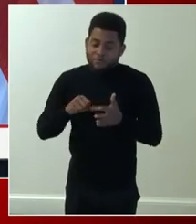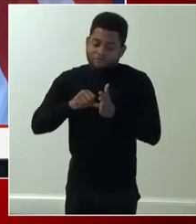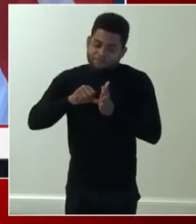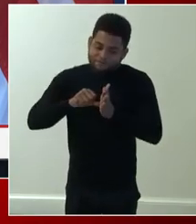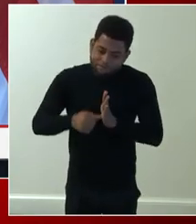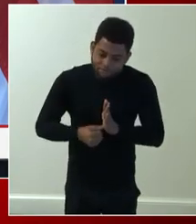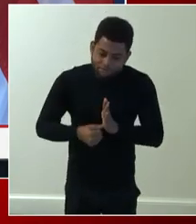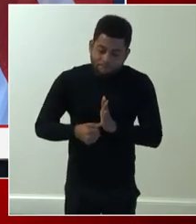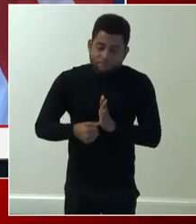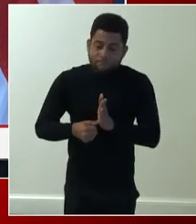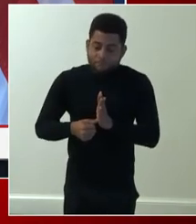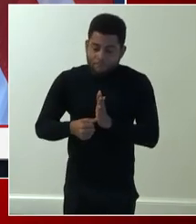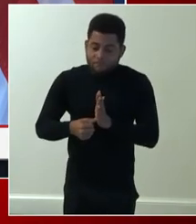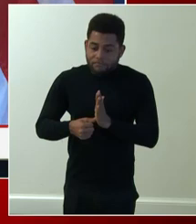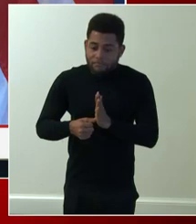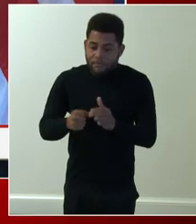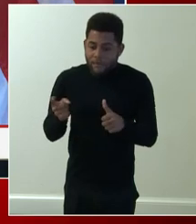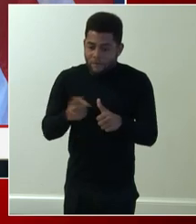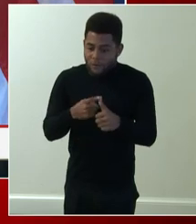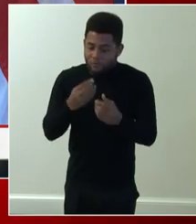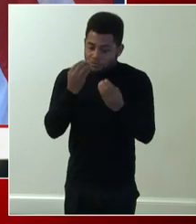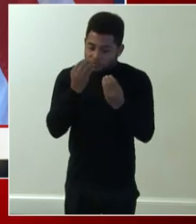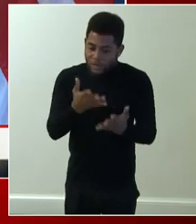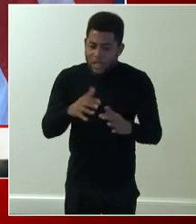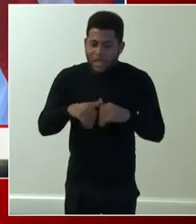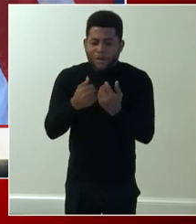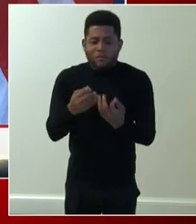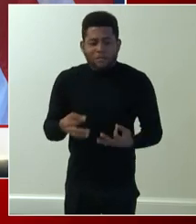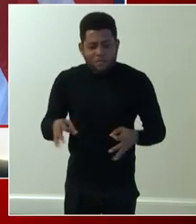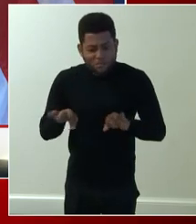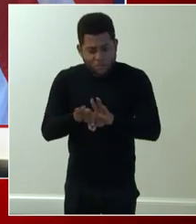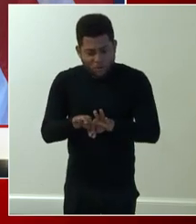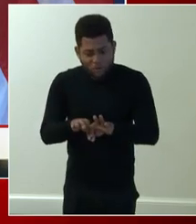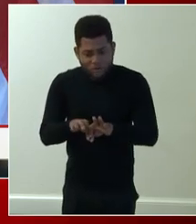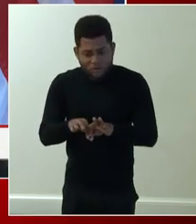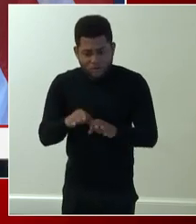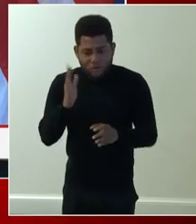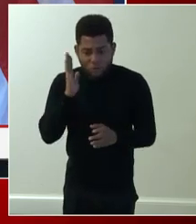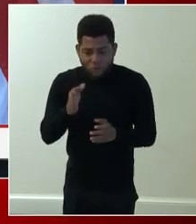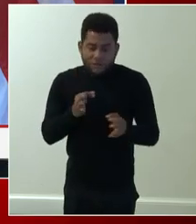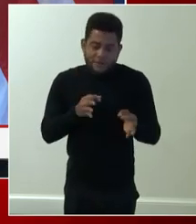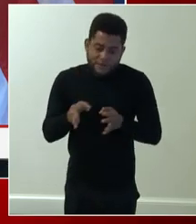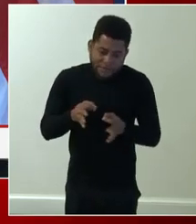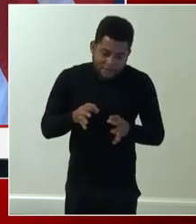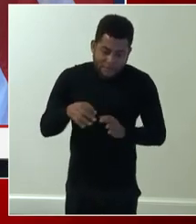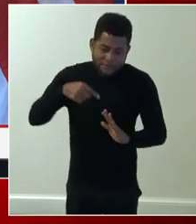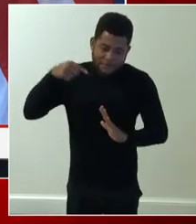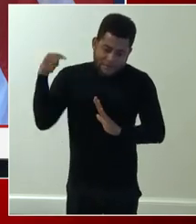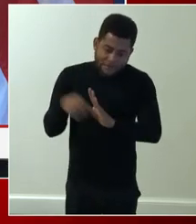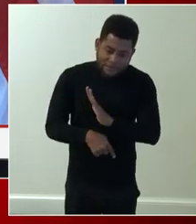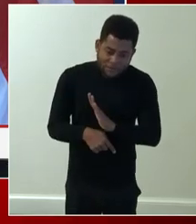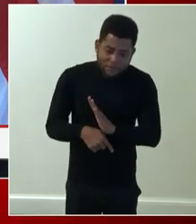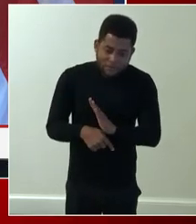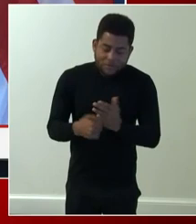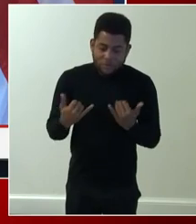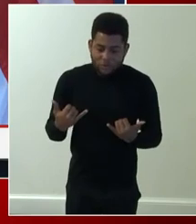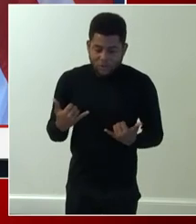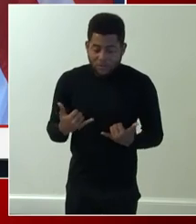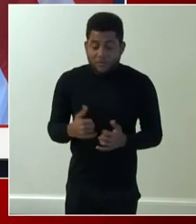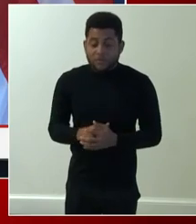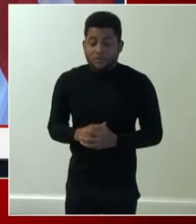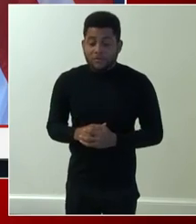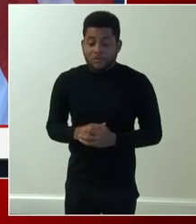to start by saying how important it is, and we will explain the disparate